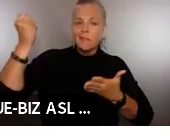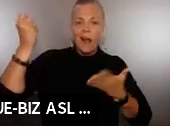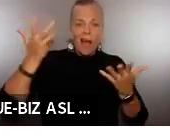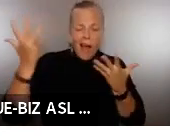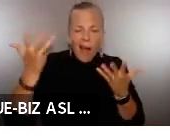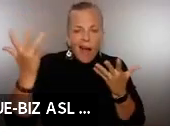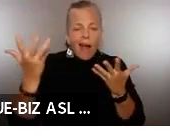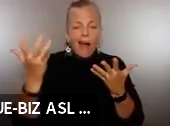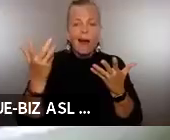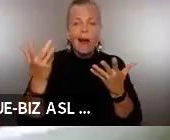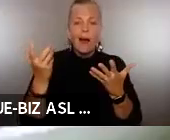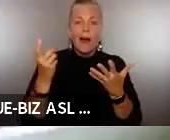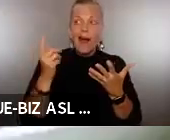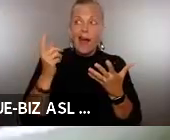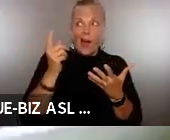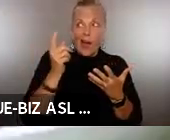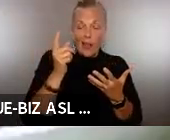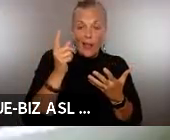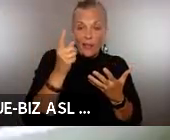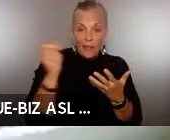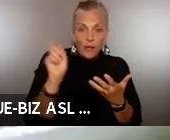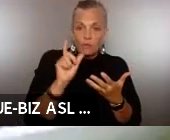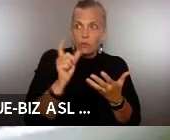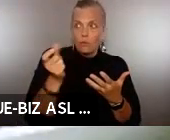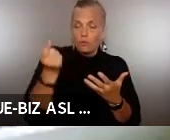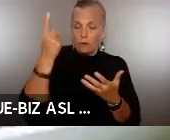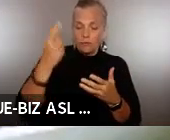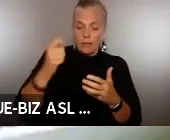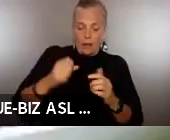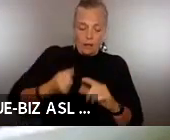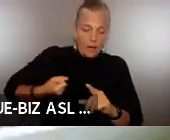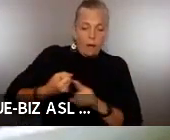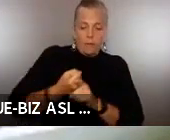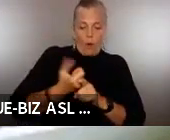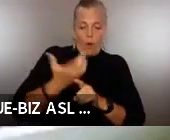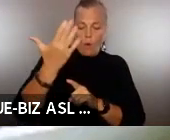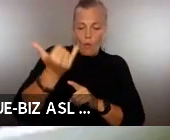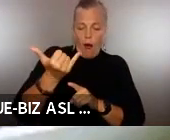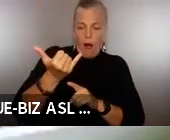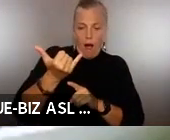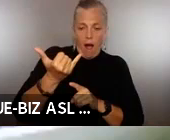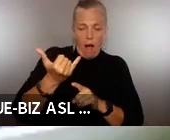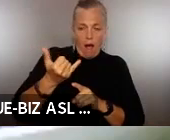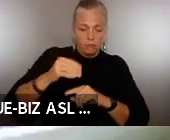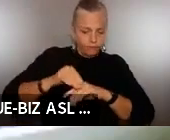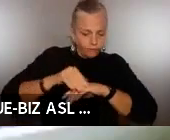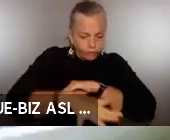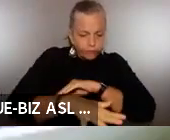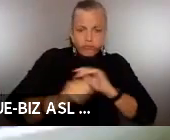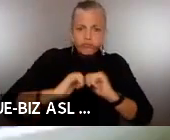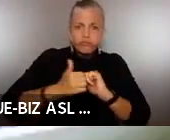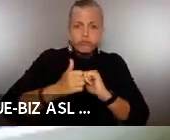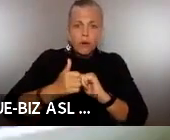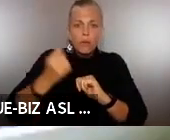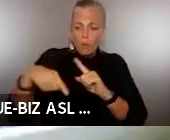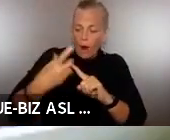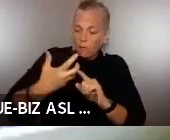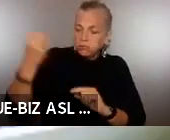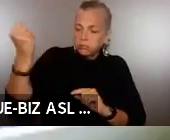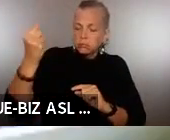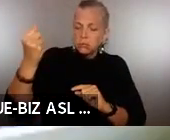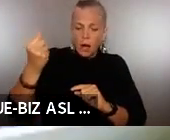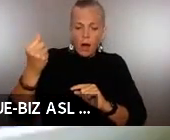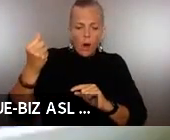And they're not understanding the impact or what they're doing by removing these things instead of fixing or